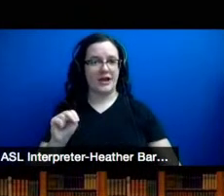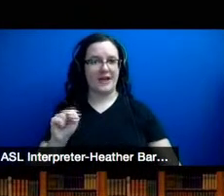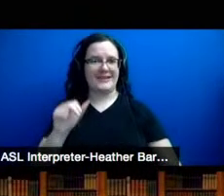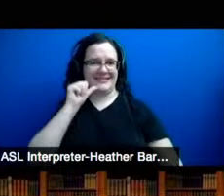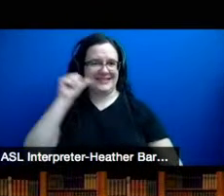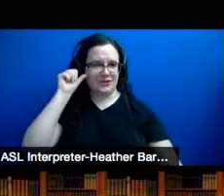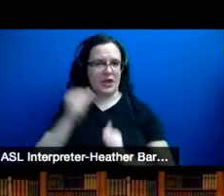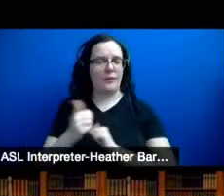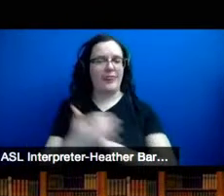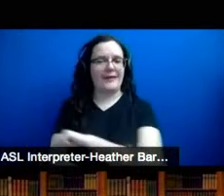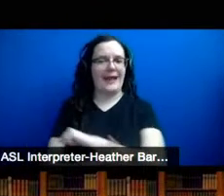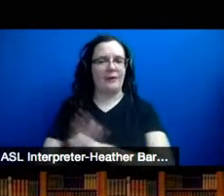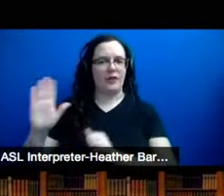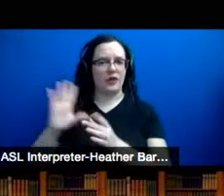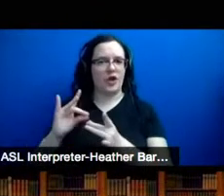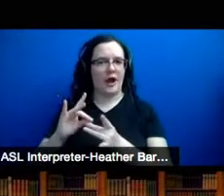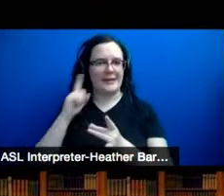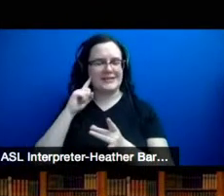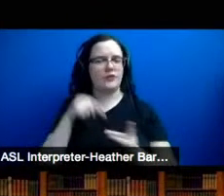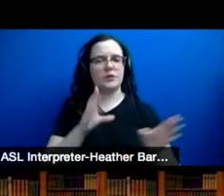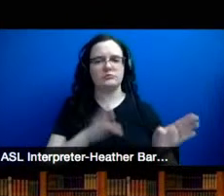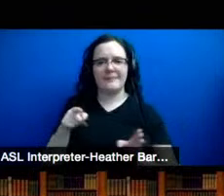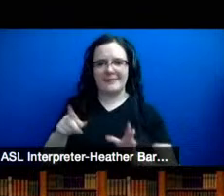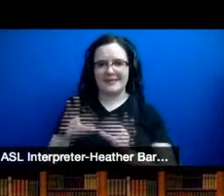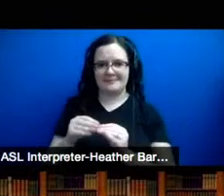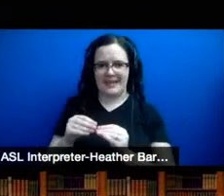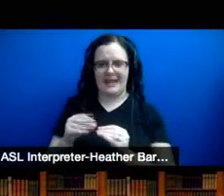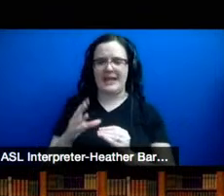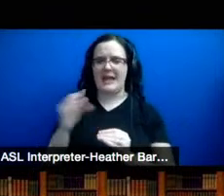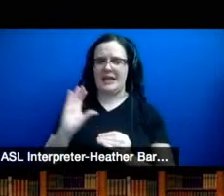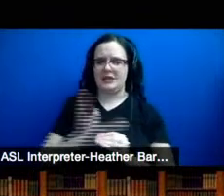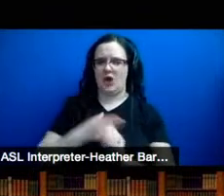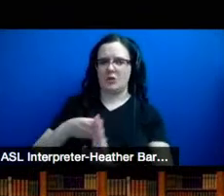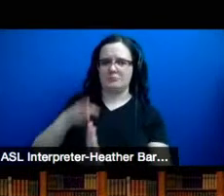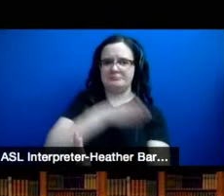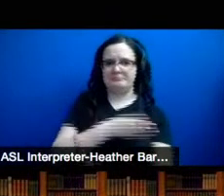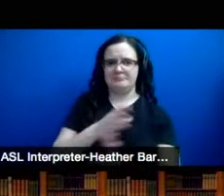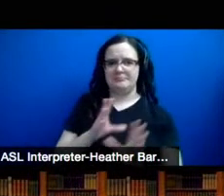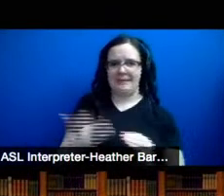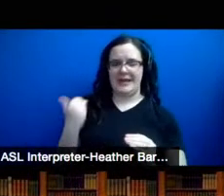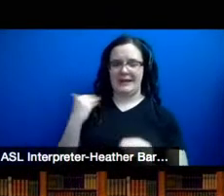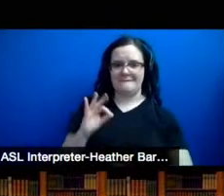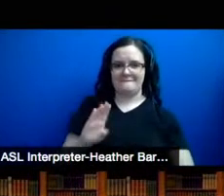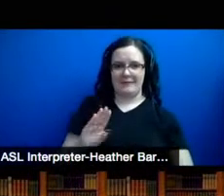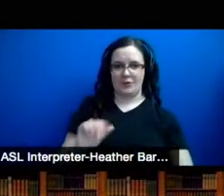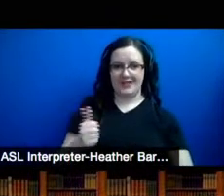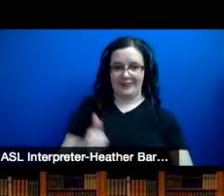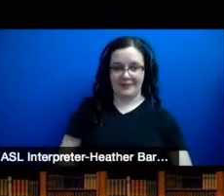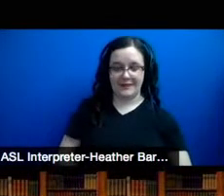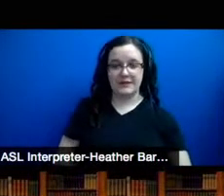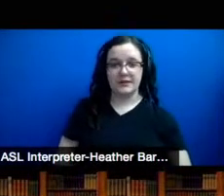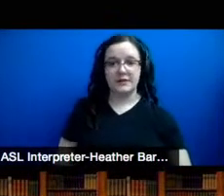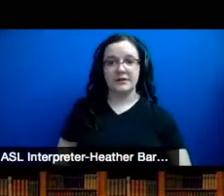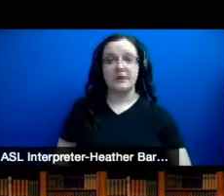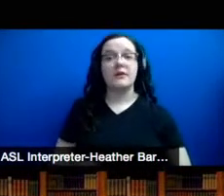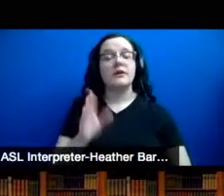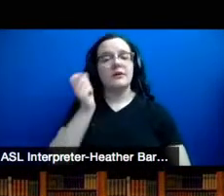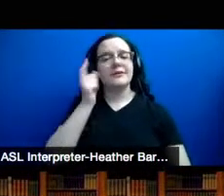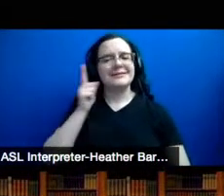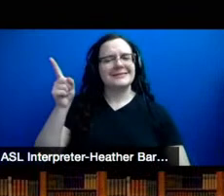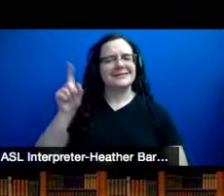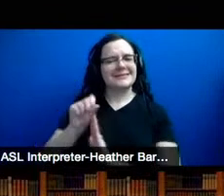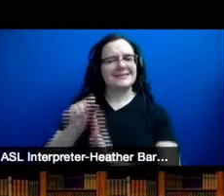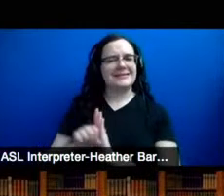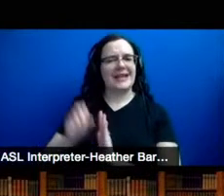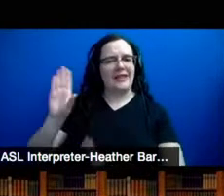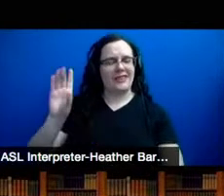in preparation for this meeting and our meeting back on the 10th, requesting it because the state DOT,